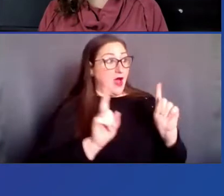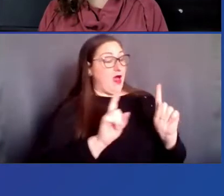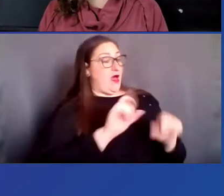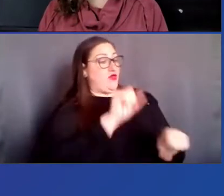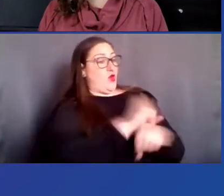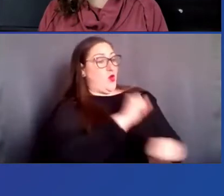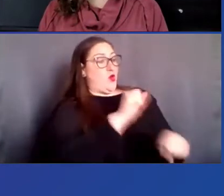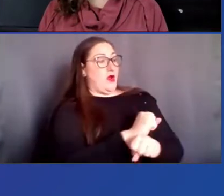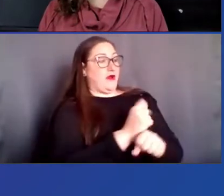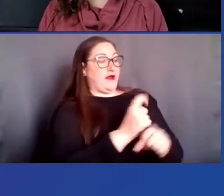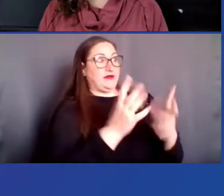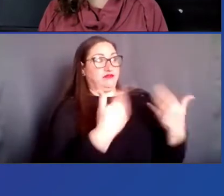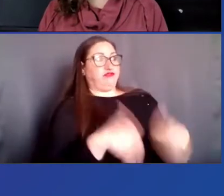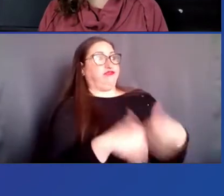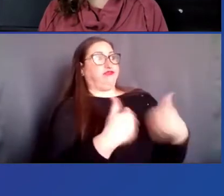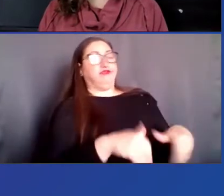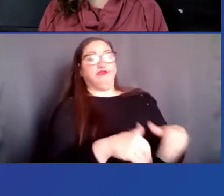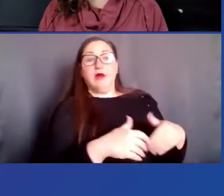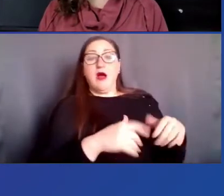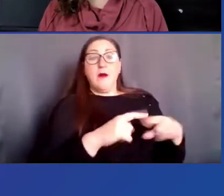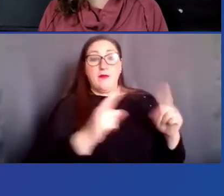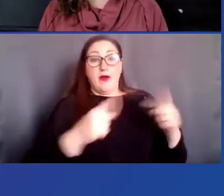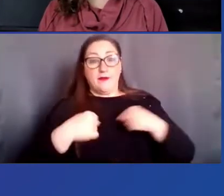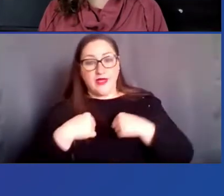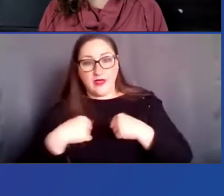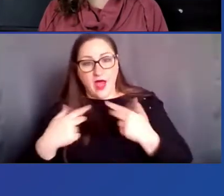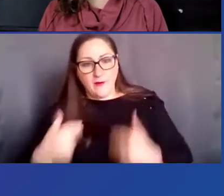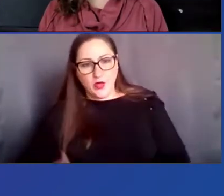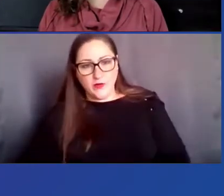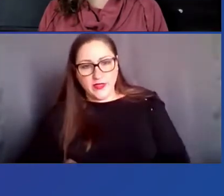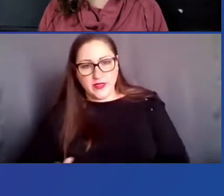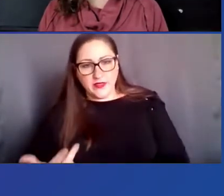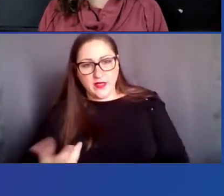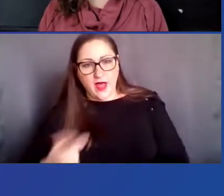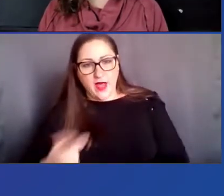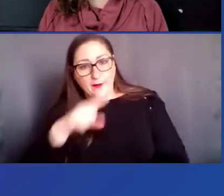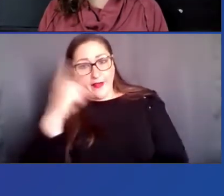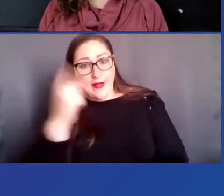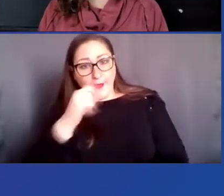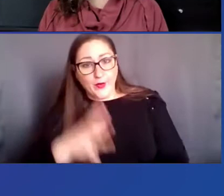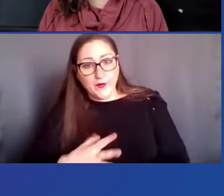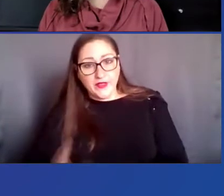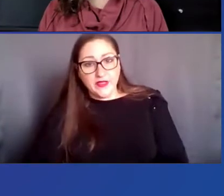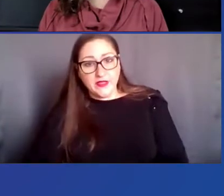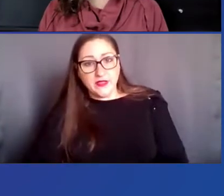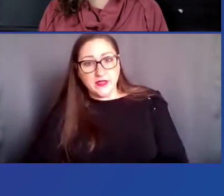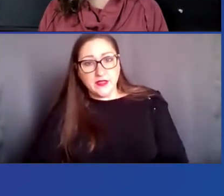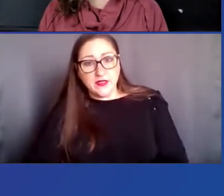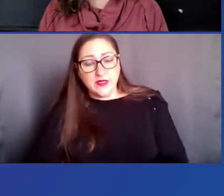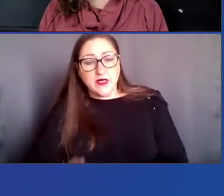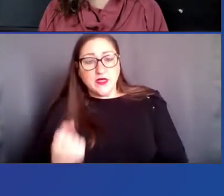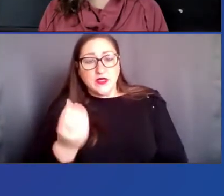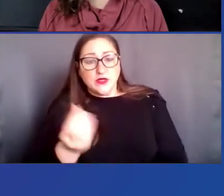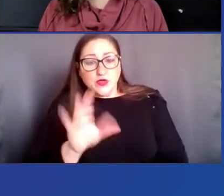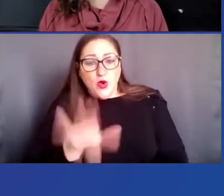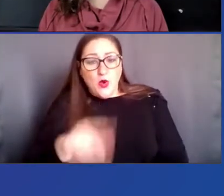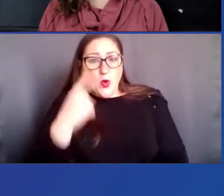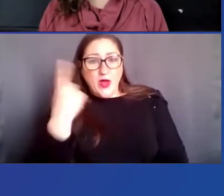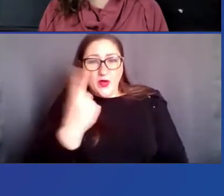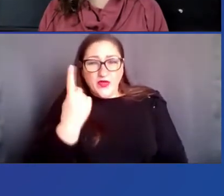Is how I'm beginning to look at things. And also like being